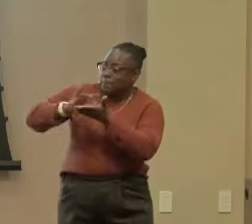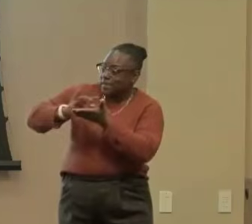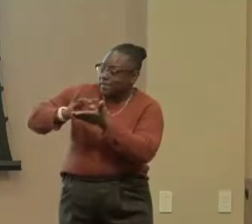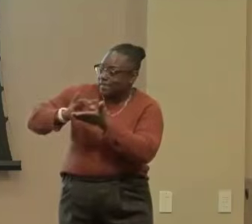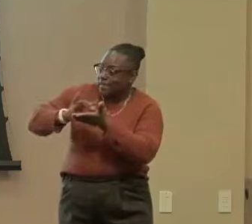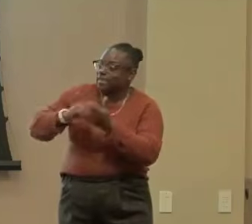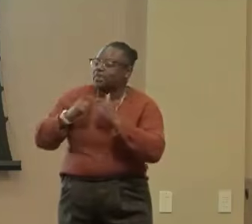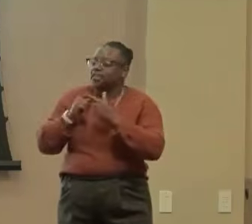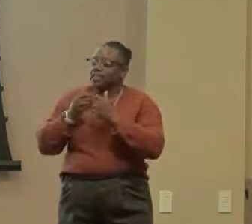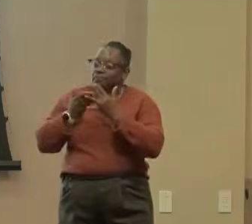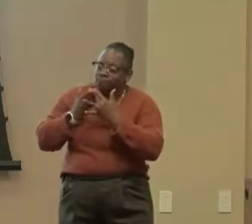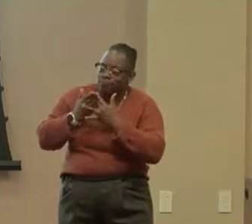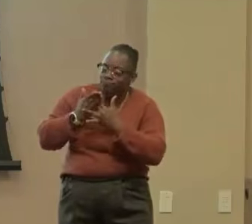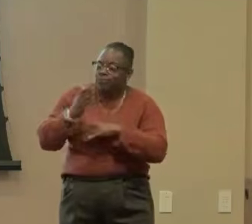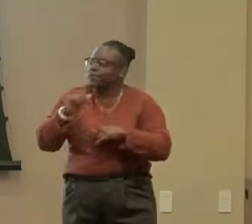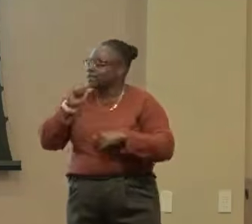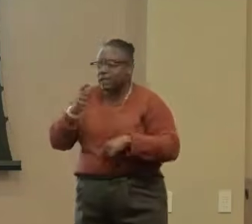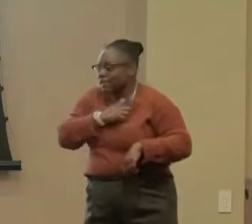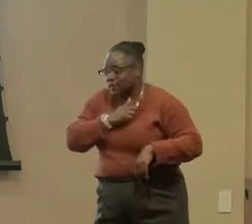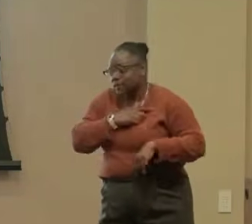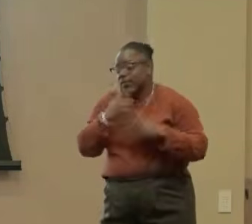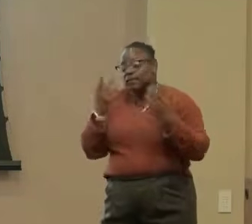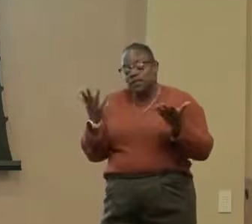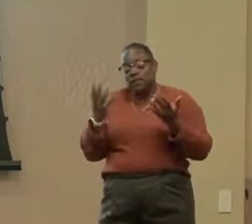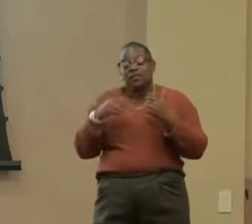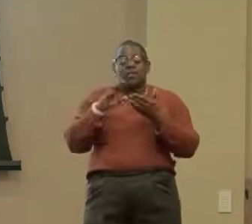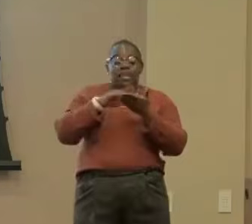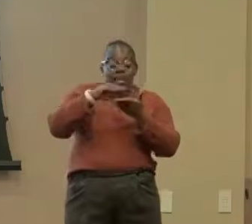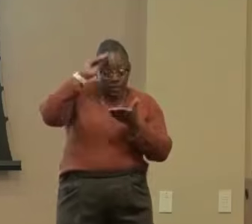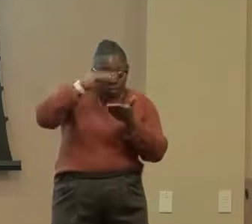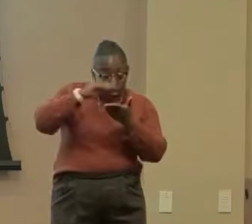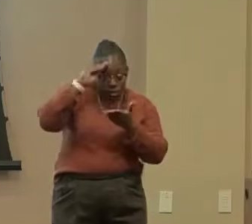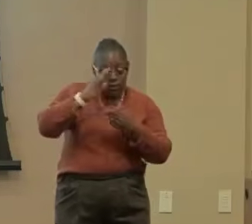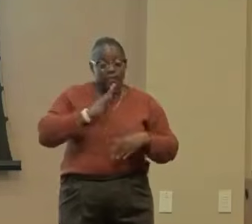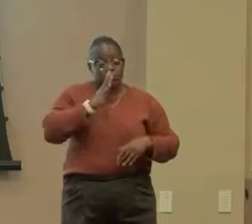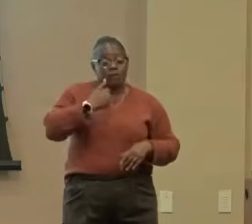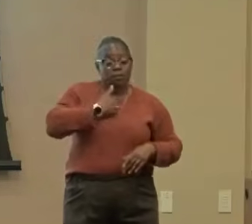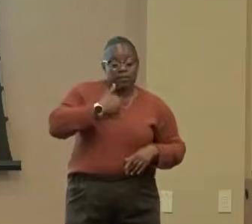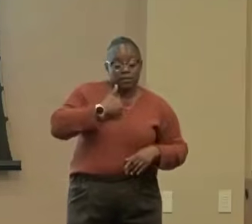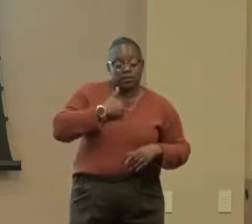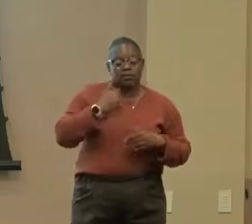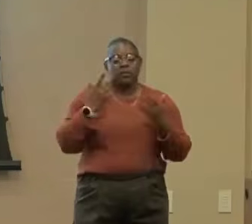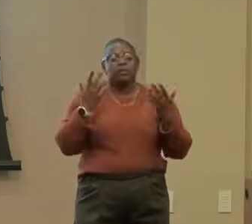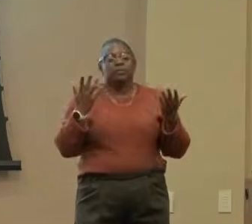and treatment to go through. She's not lazy. From then, I had to learn how to advocate for myself.